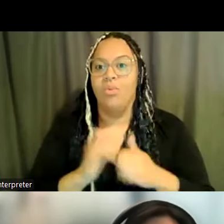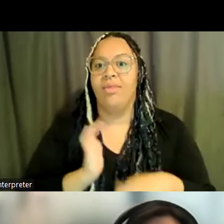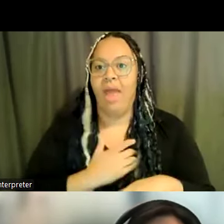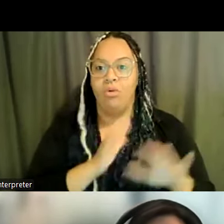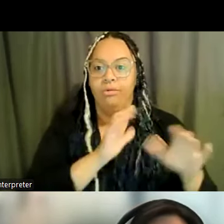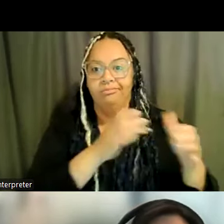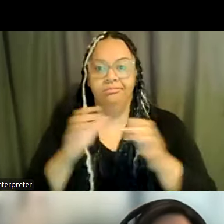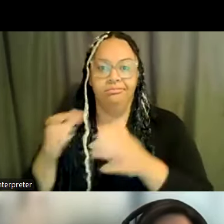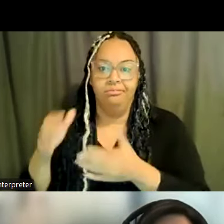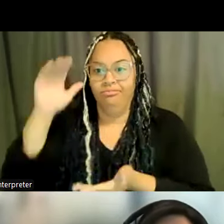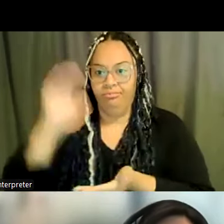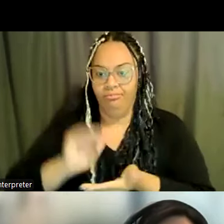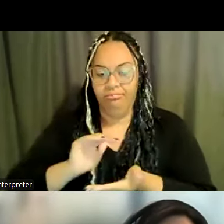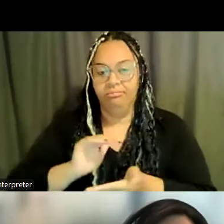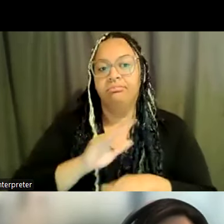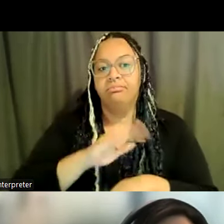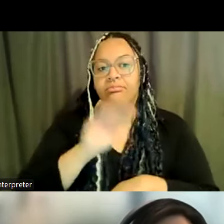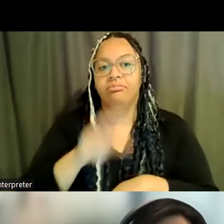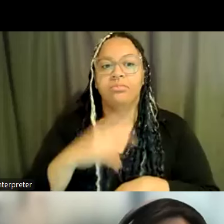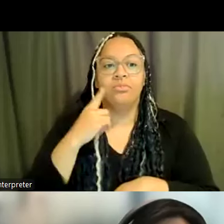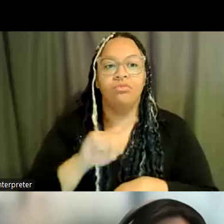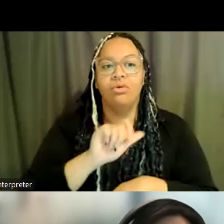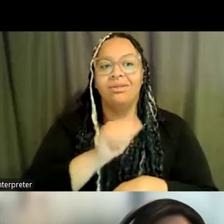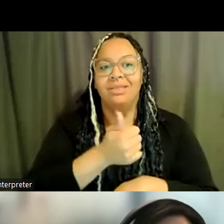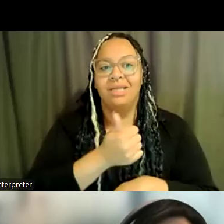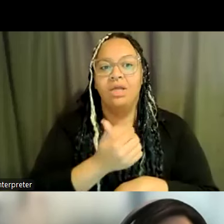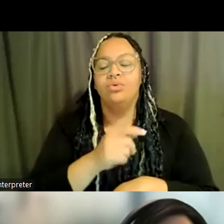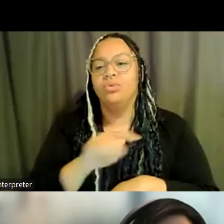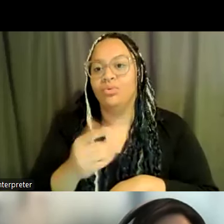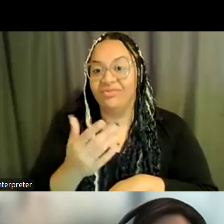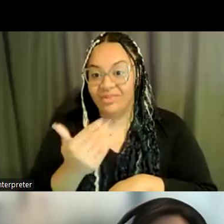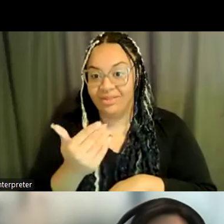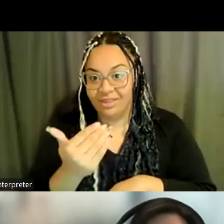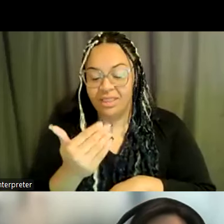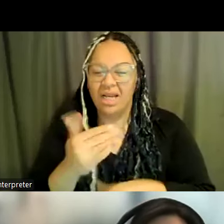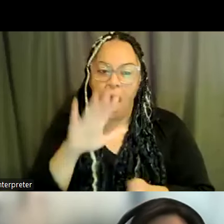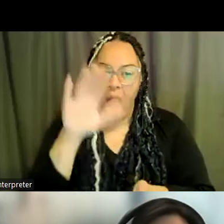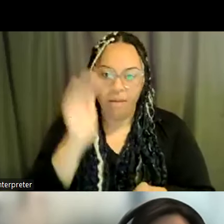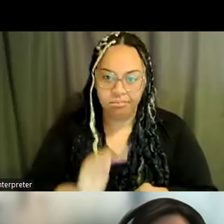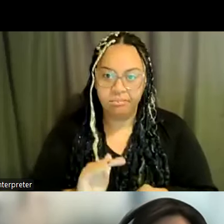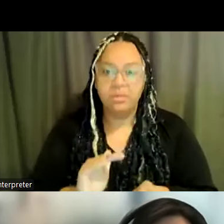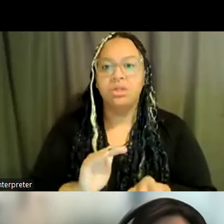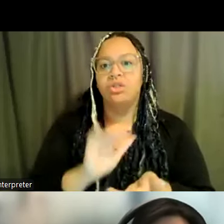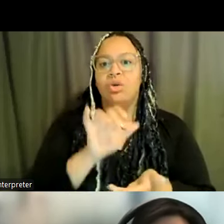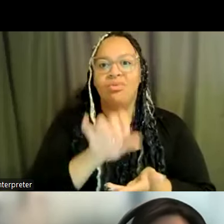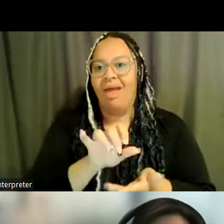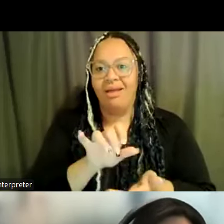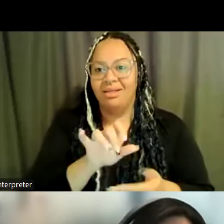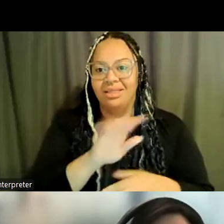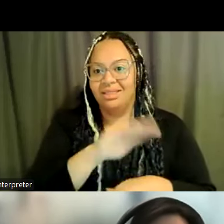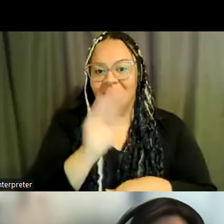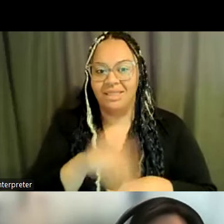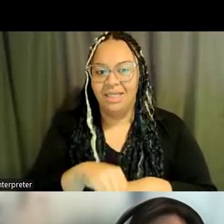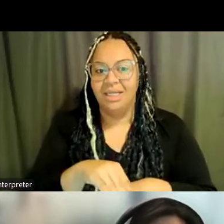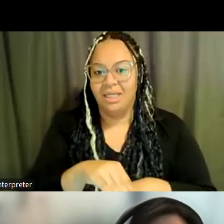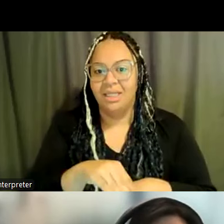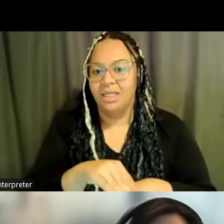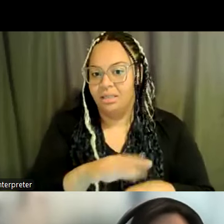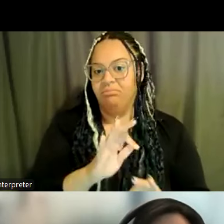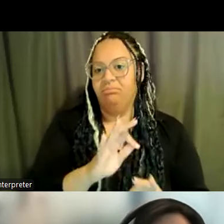count data, the rates for those aged 10 to 15 is quite small, so that rate is statistically unstable at this